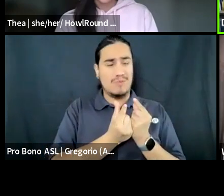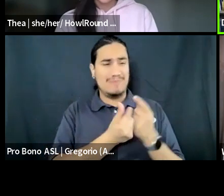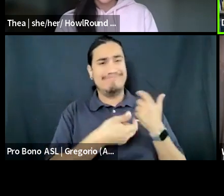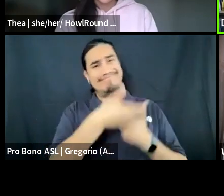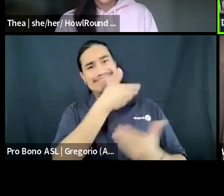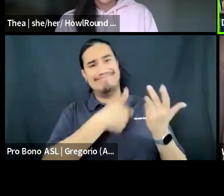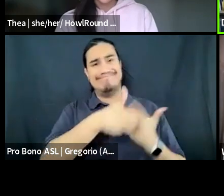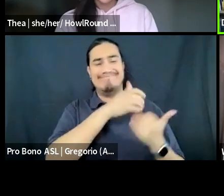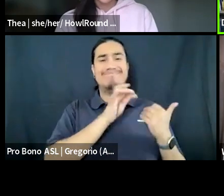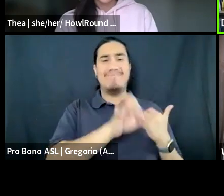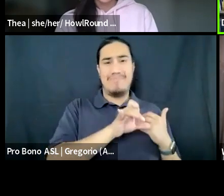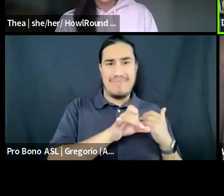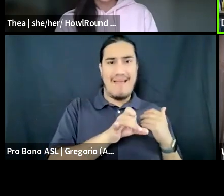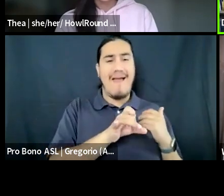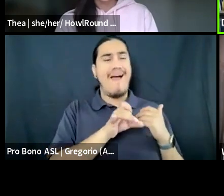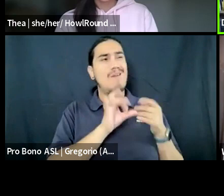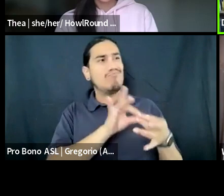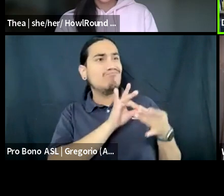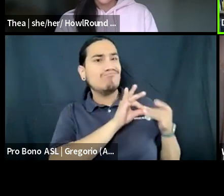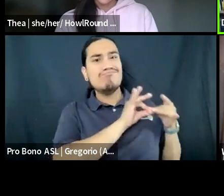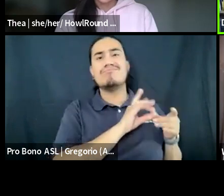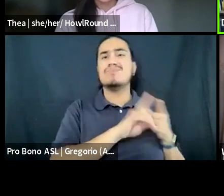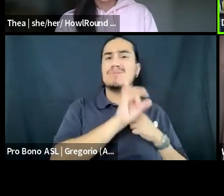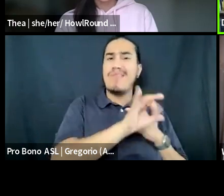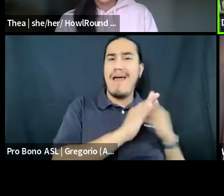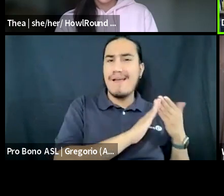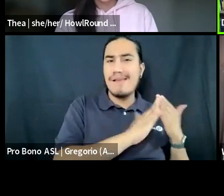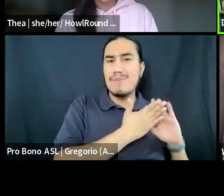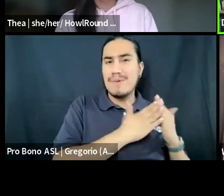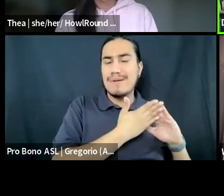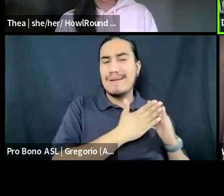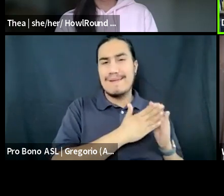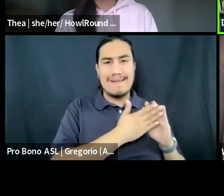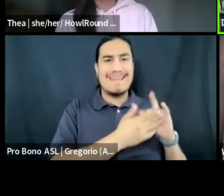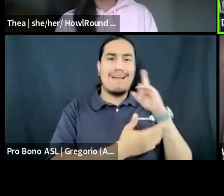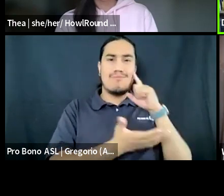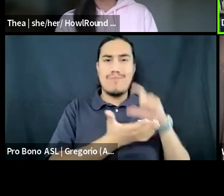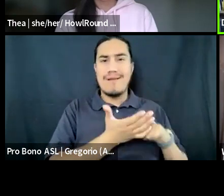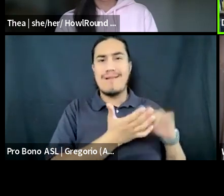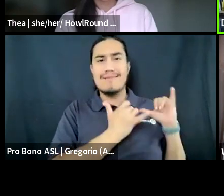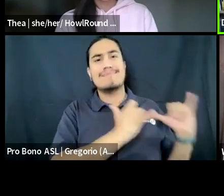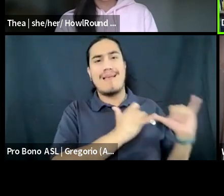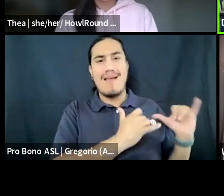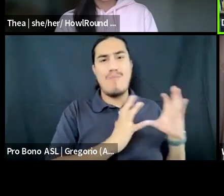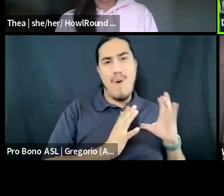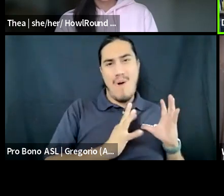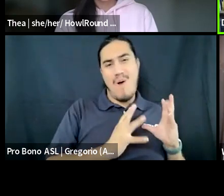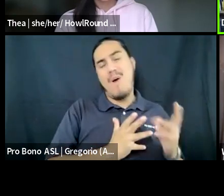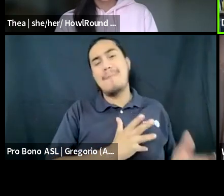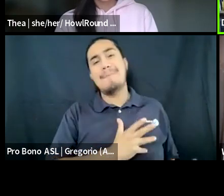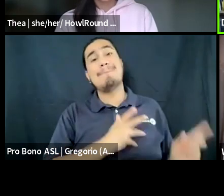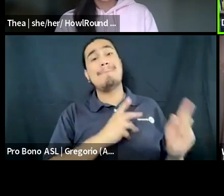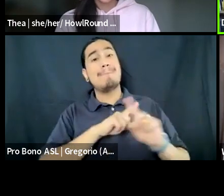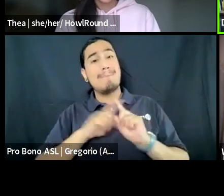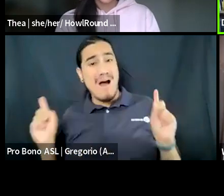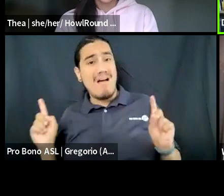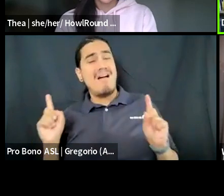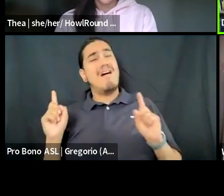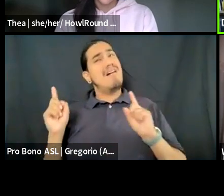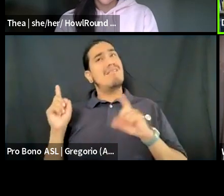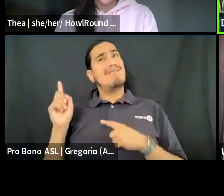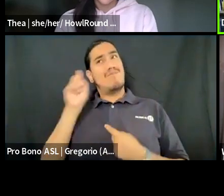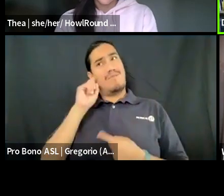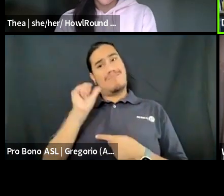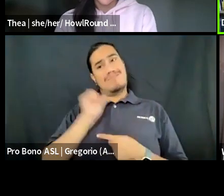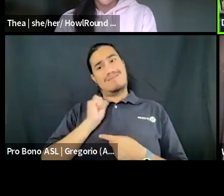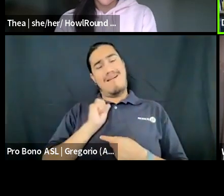gather yourself around that community and what you have in common. But I find that practically speaking,